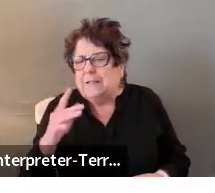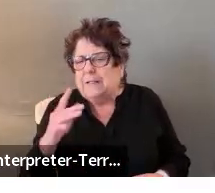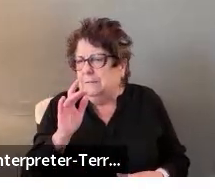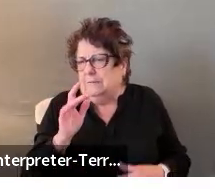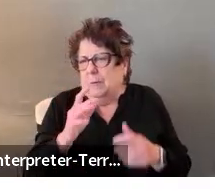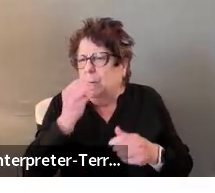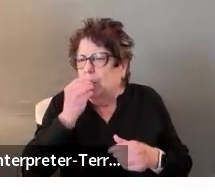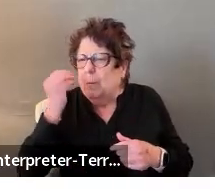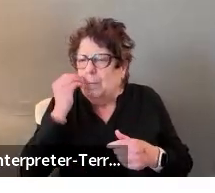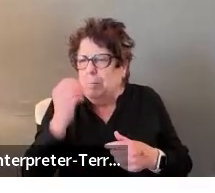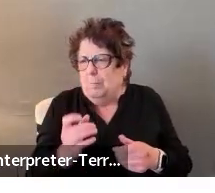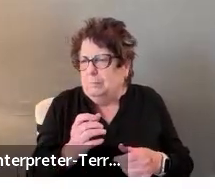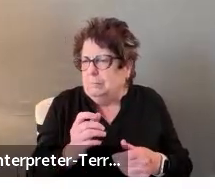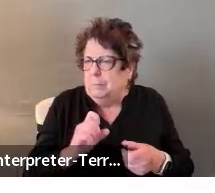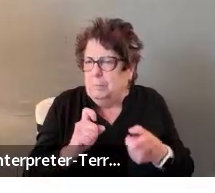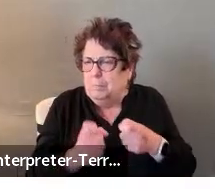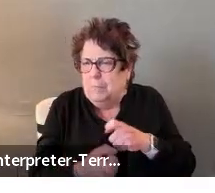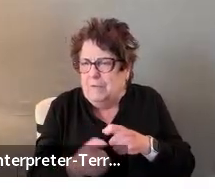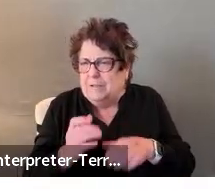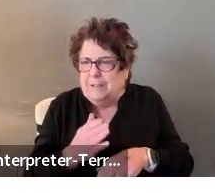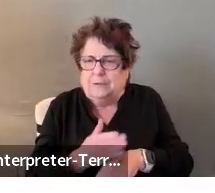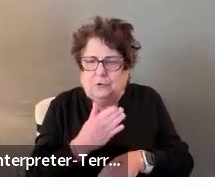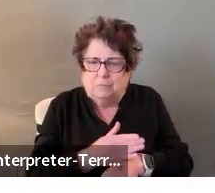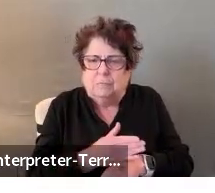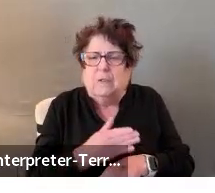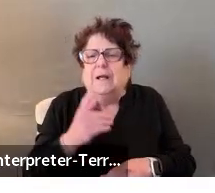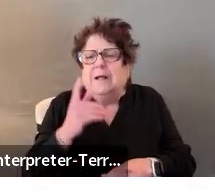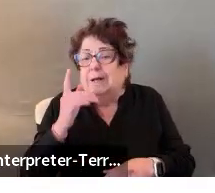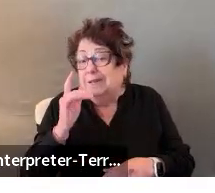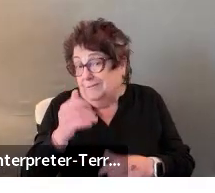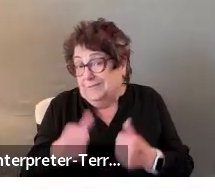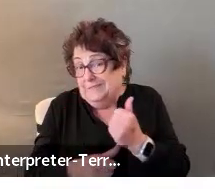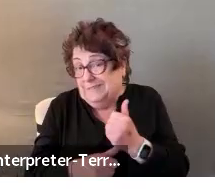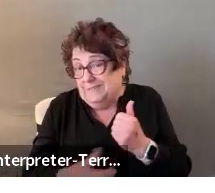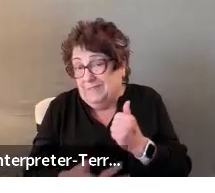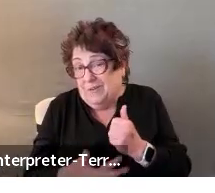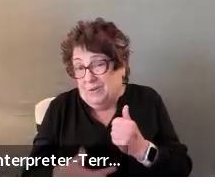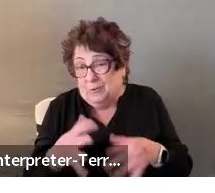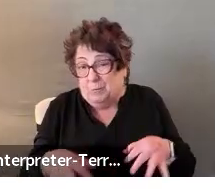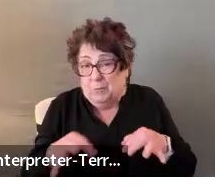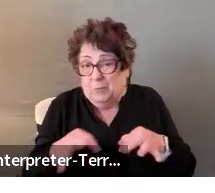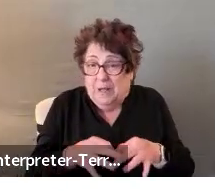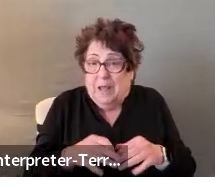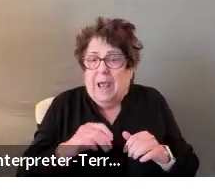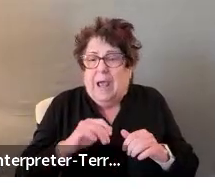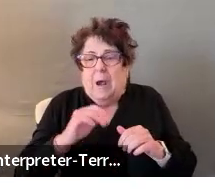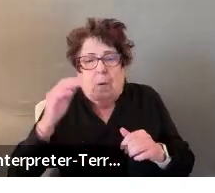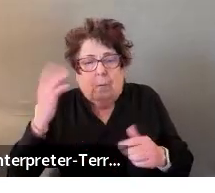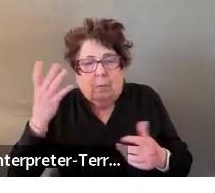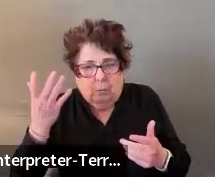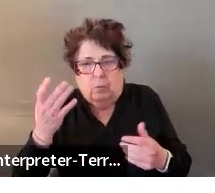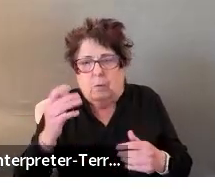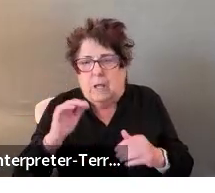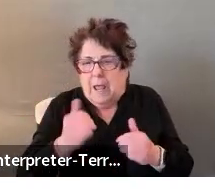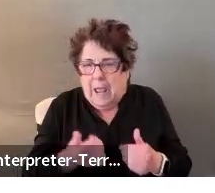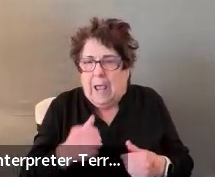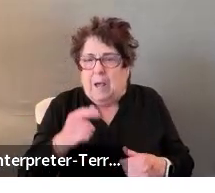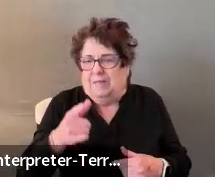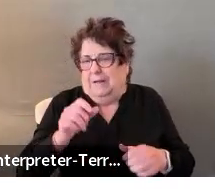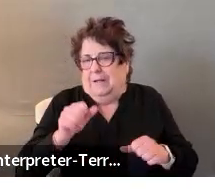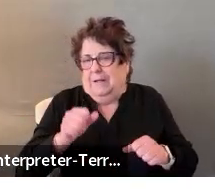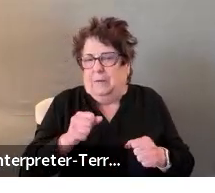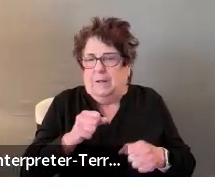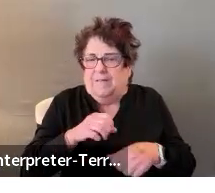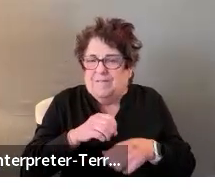how. How can professionals advise and approach individuals? The where. Where are common problems and solutions in the